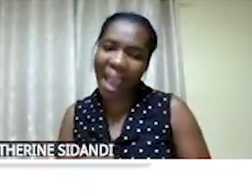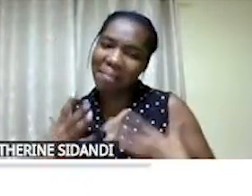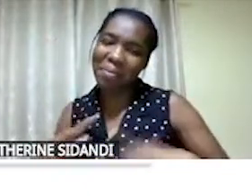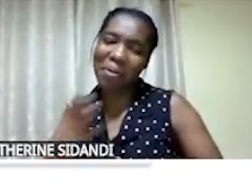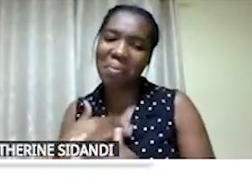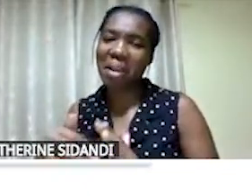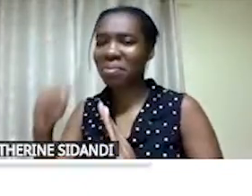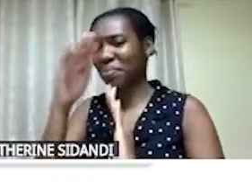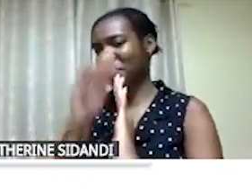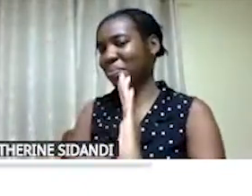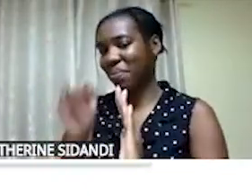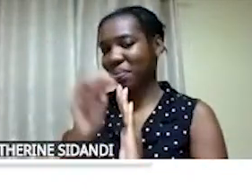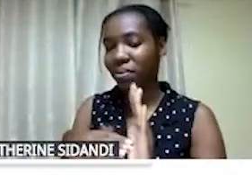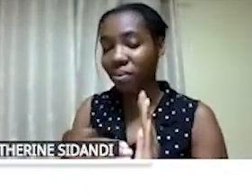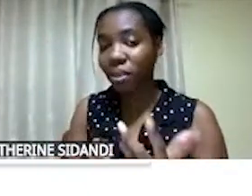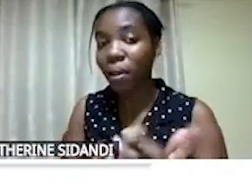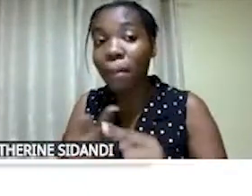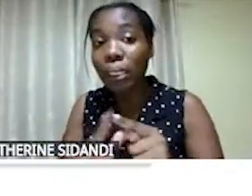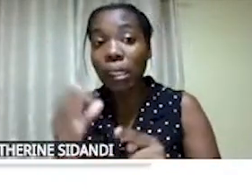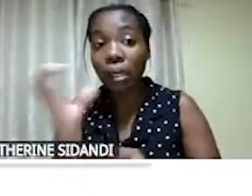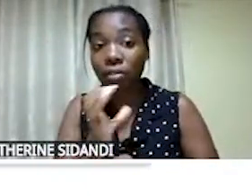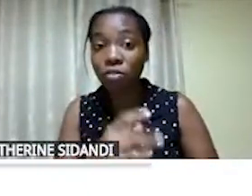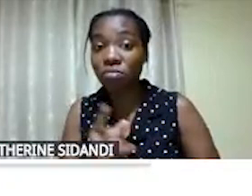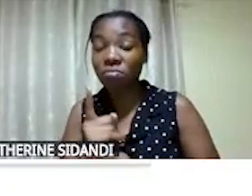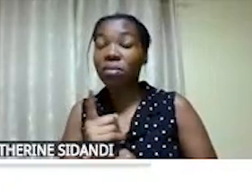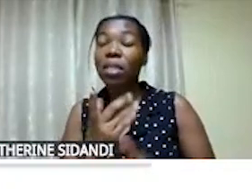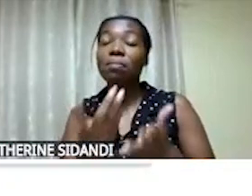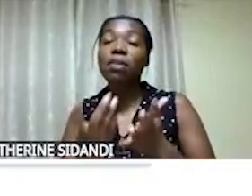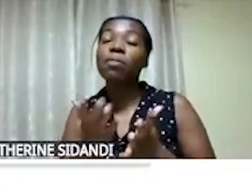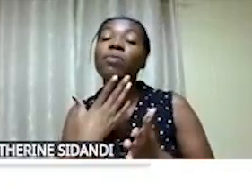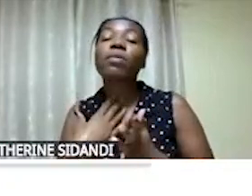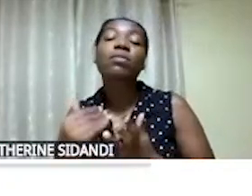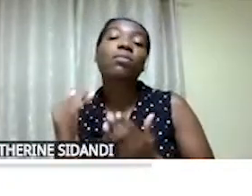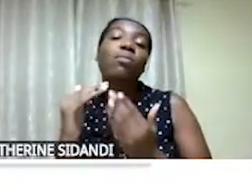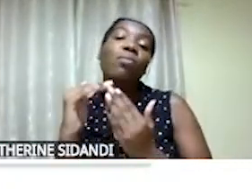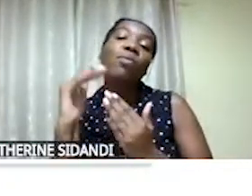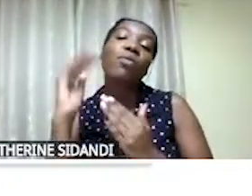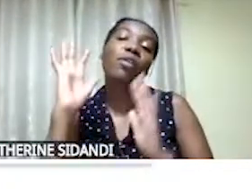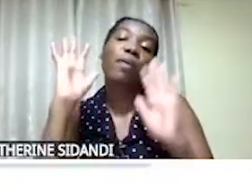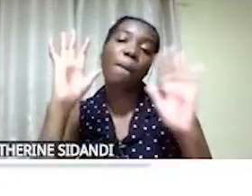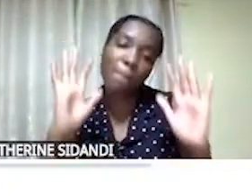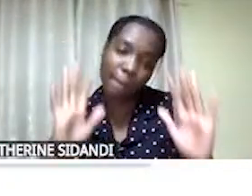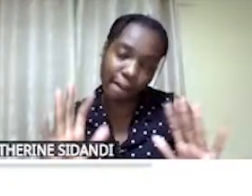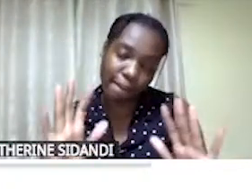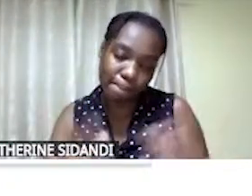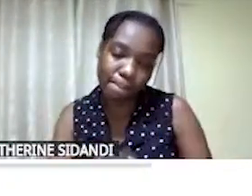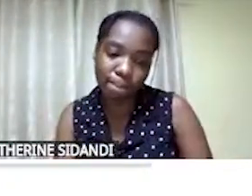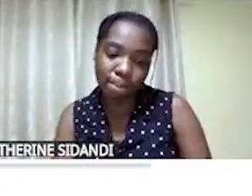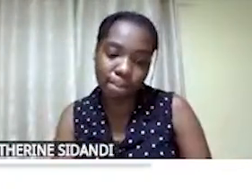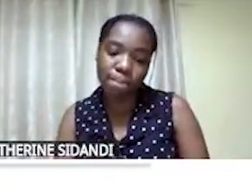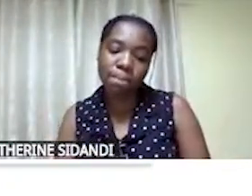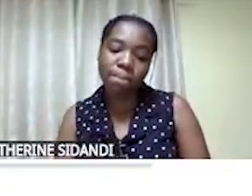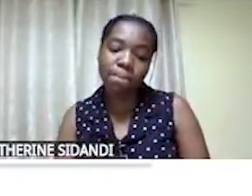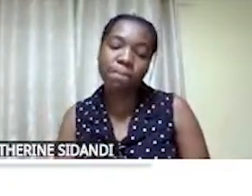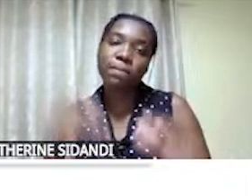but perhaps to this particular customer, quality is more important to them than the